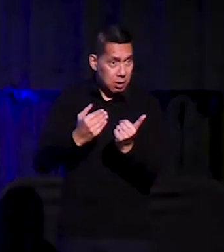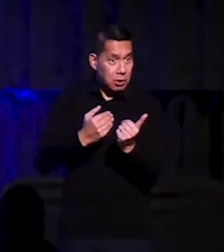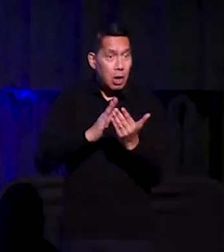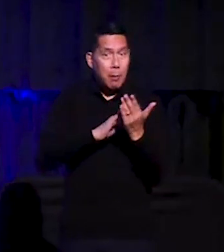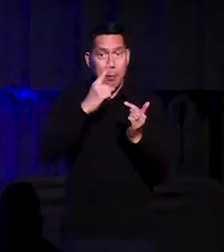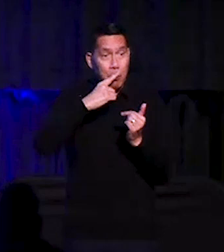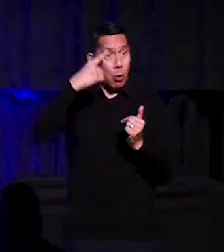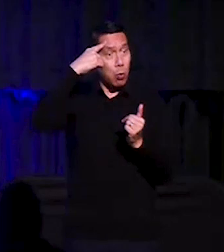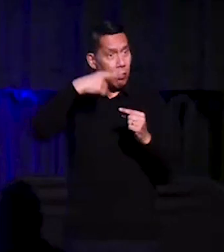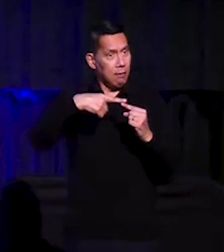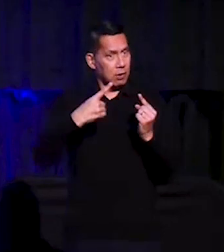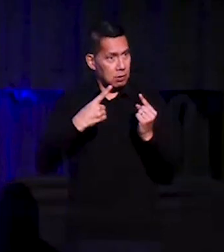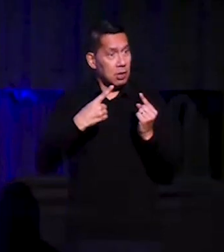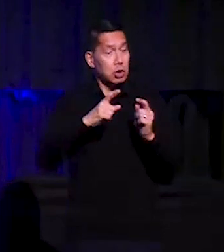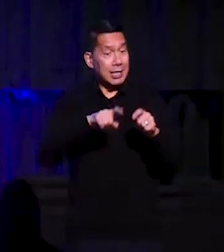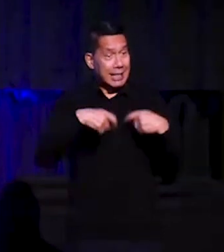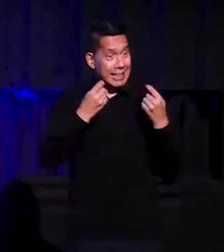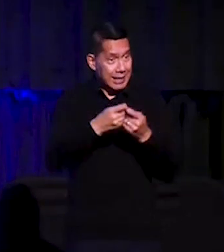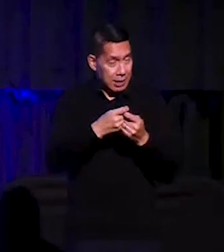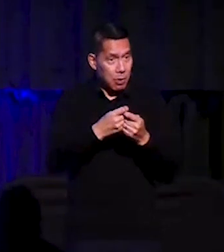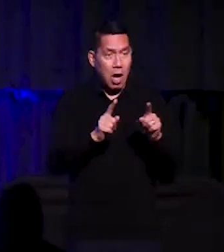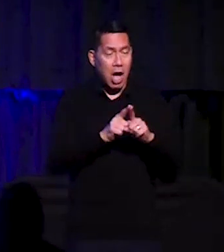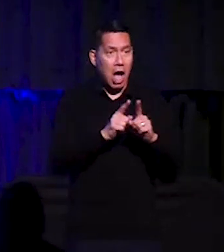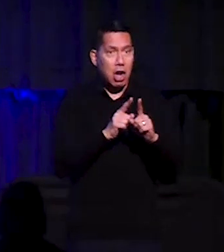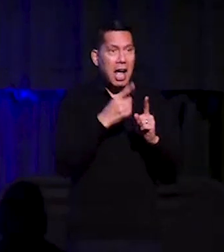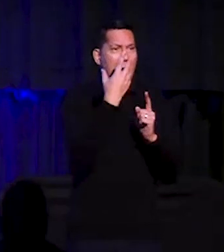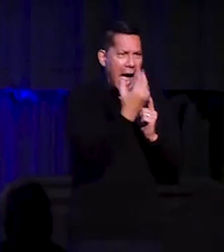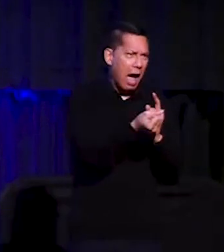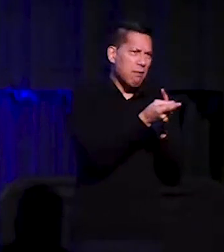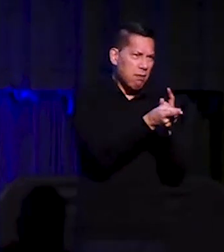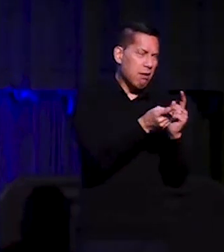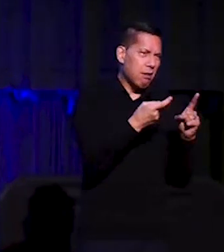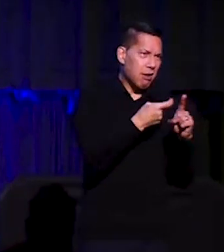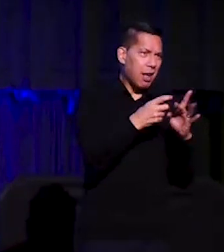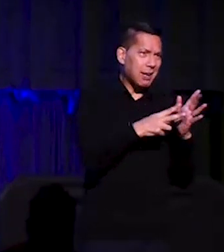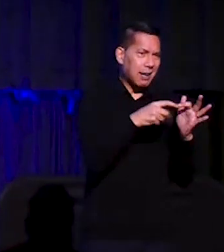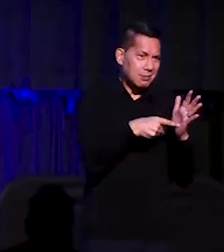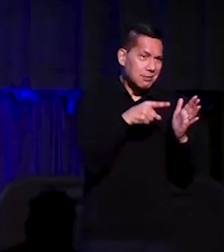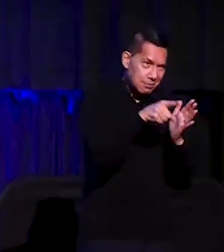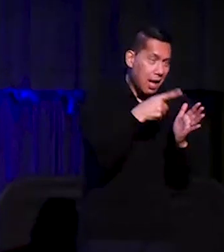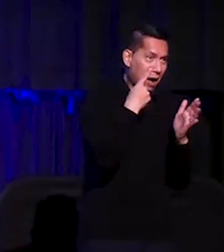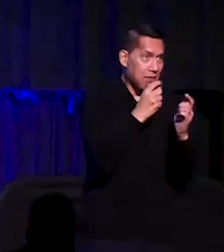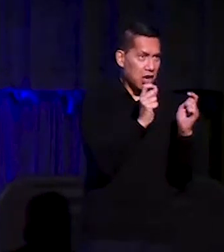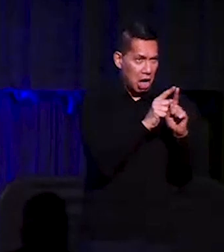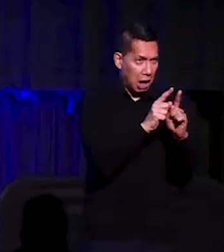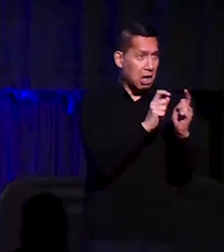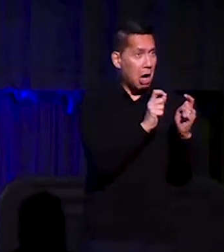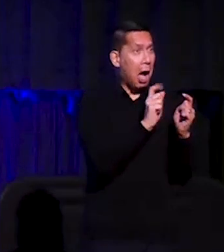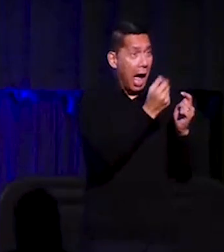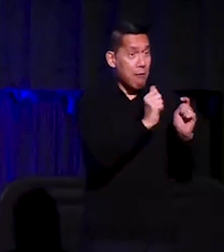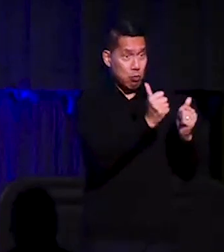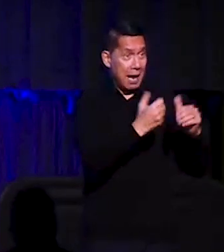well. Teams shifted from retrofitting existing device like Kinect, but decided to do